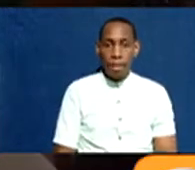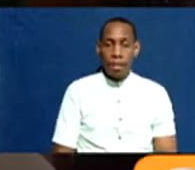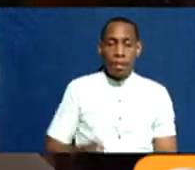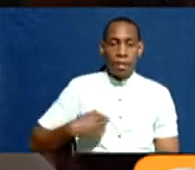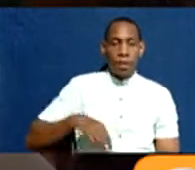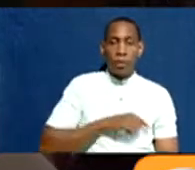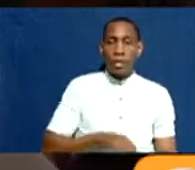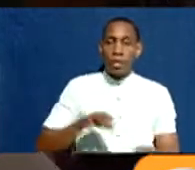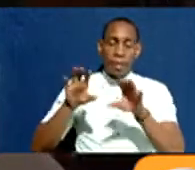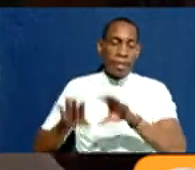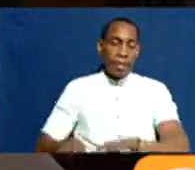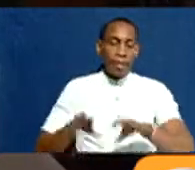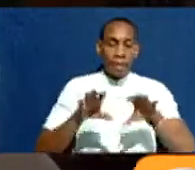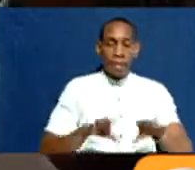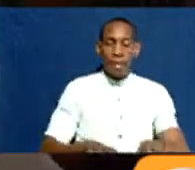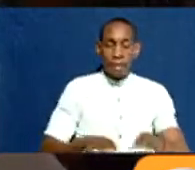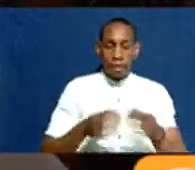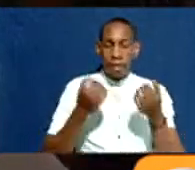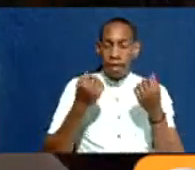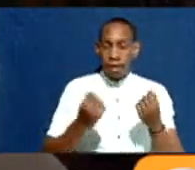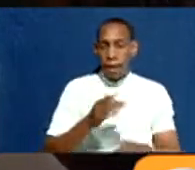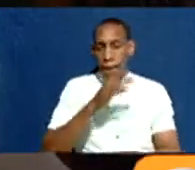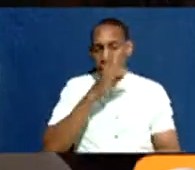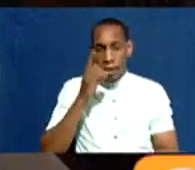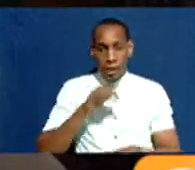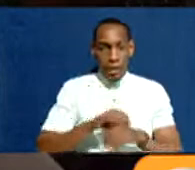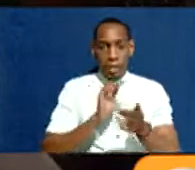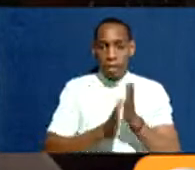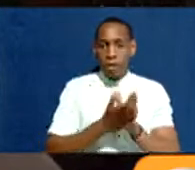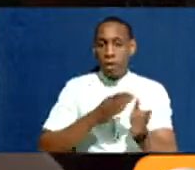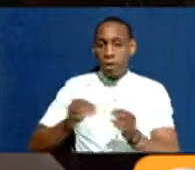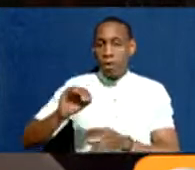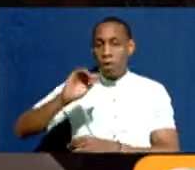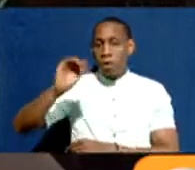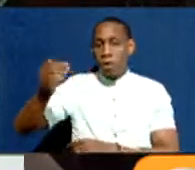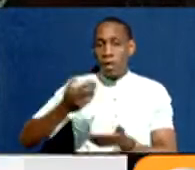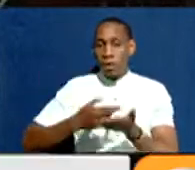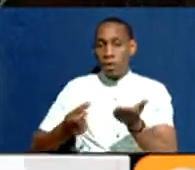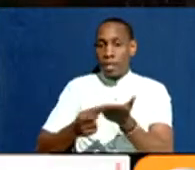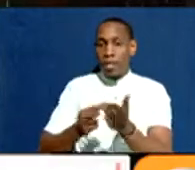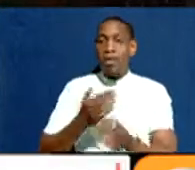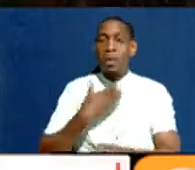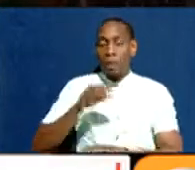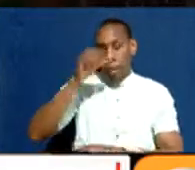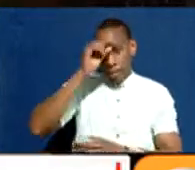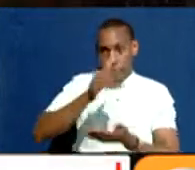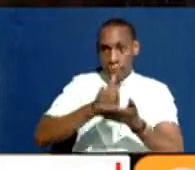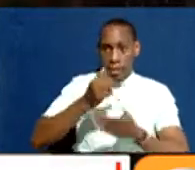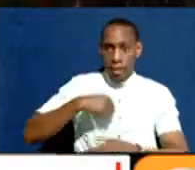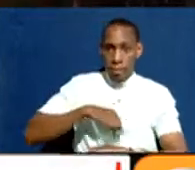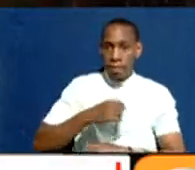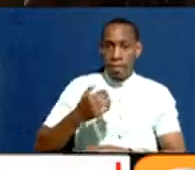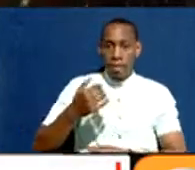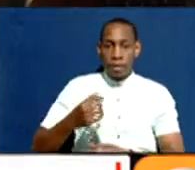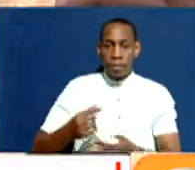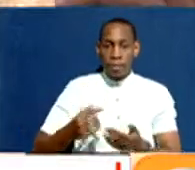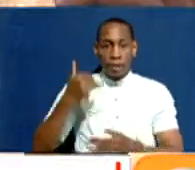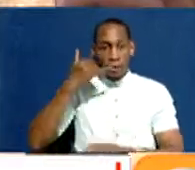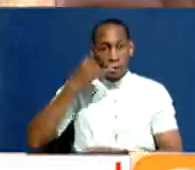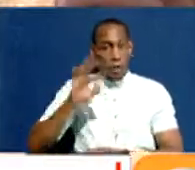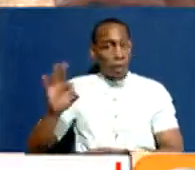Tunahangaika sana na hii kiangazi na hatuna wakati wa kwenda town kuregister SIM cards. Tunataka serikali itusaidie wasizime simu